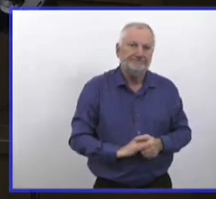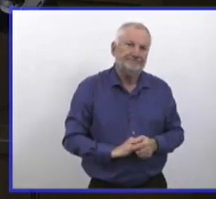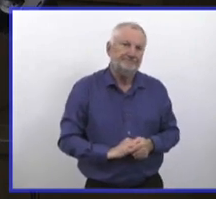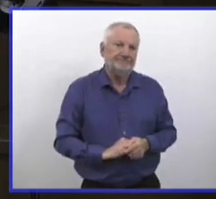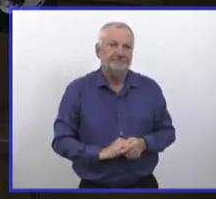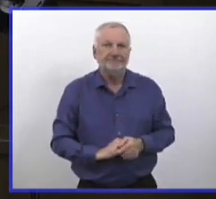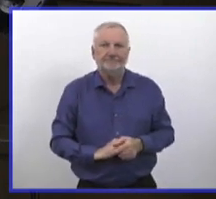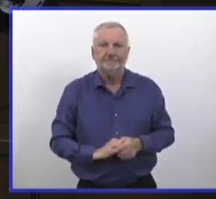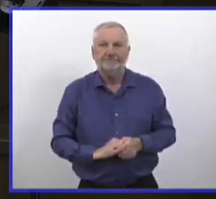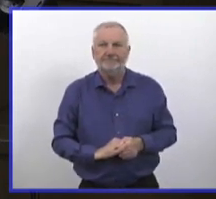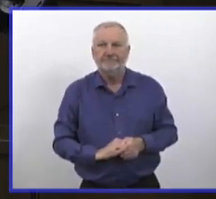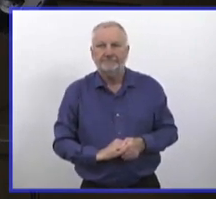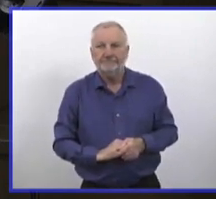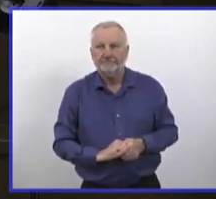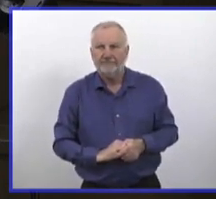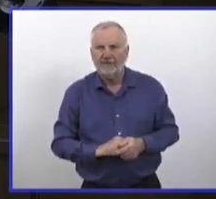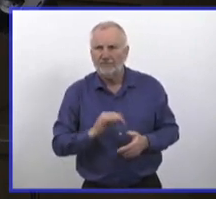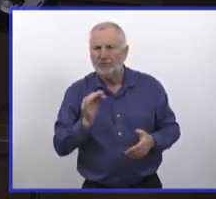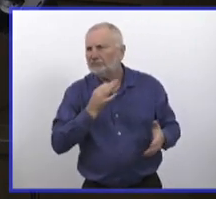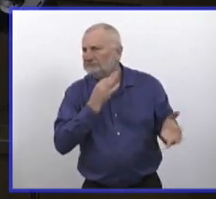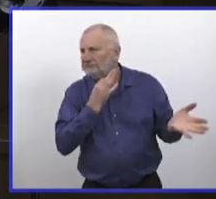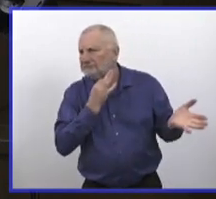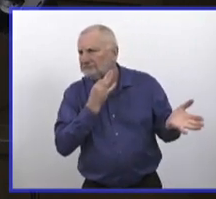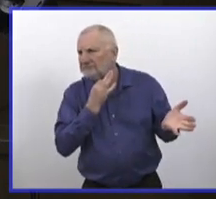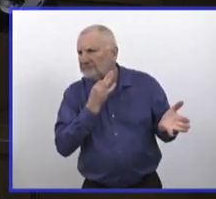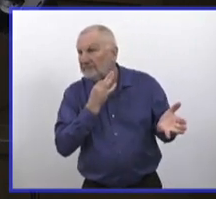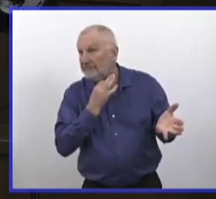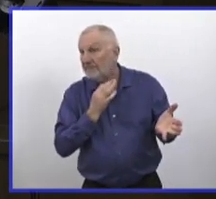the future of the distributive model. So